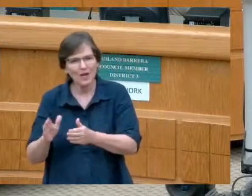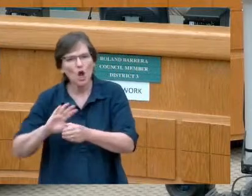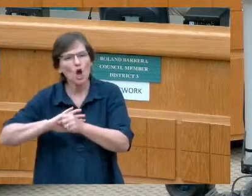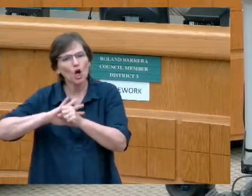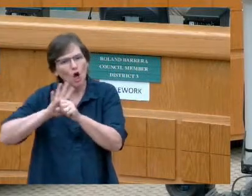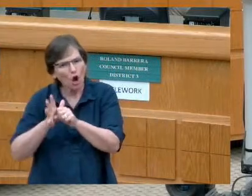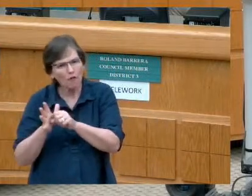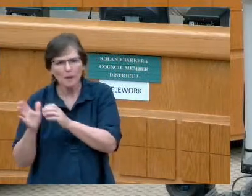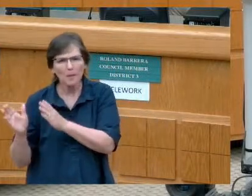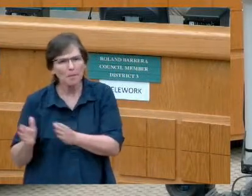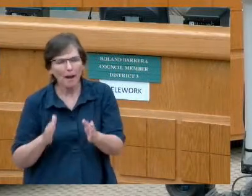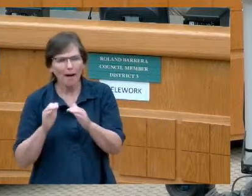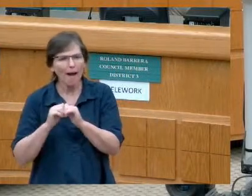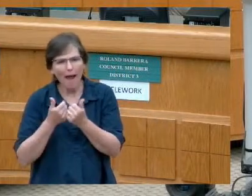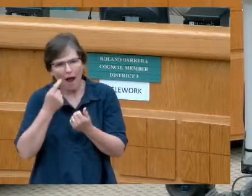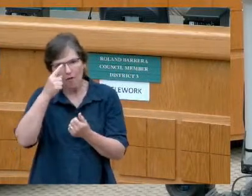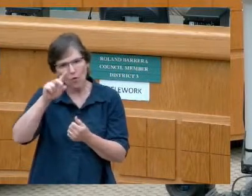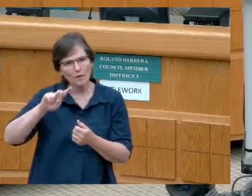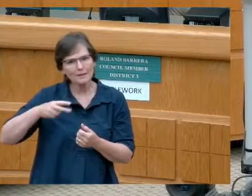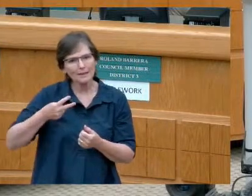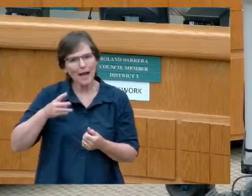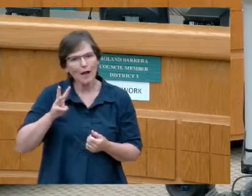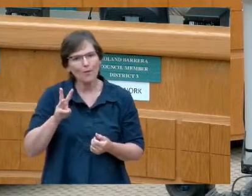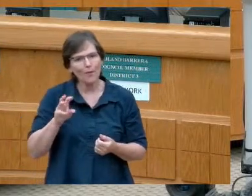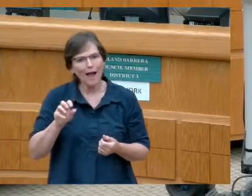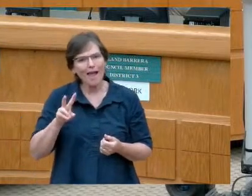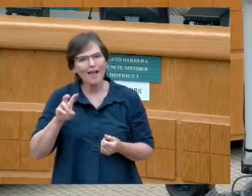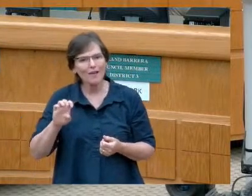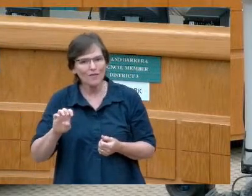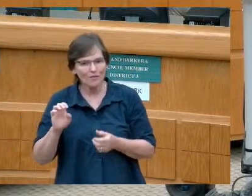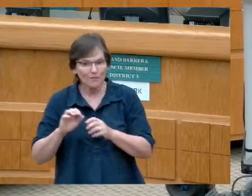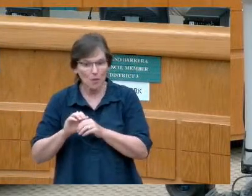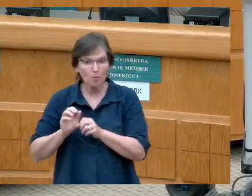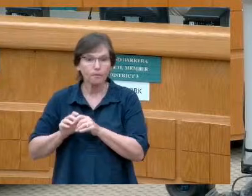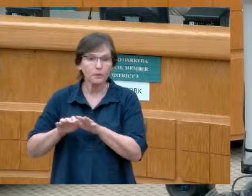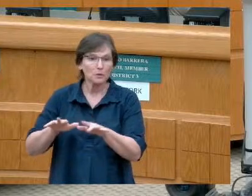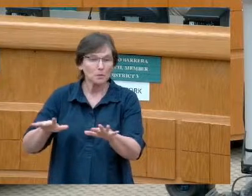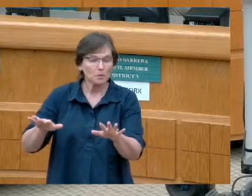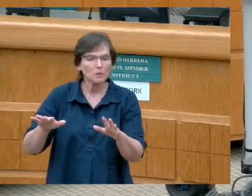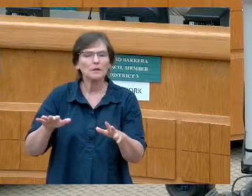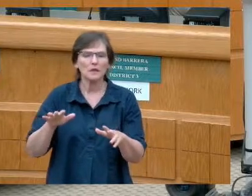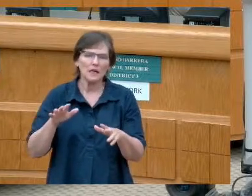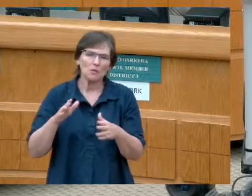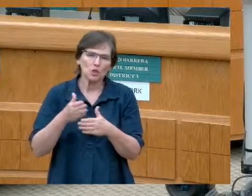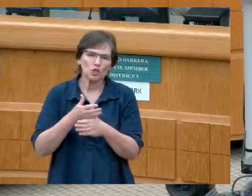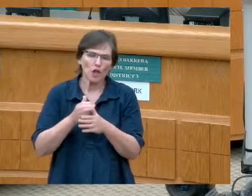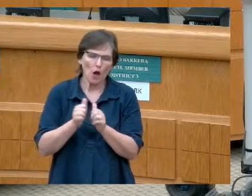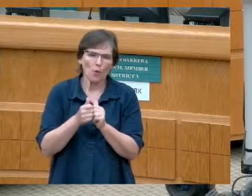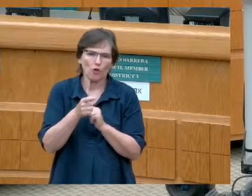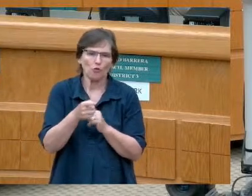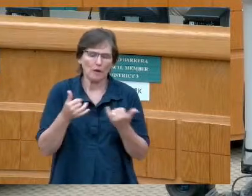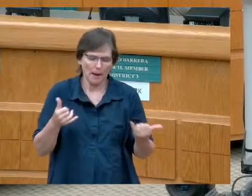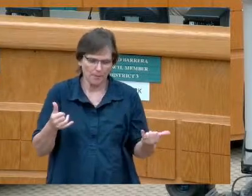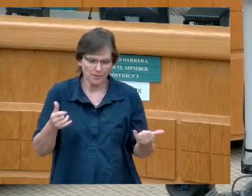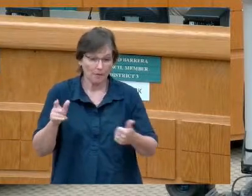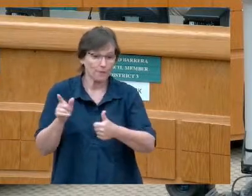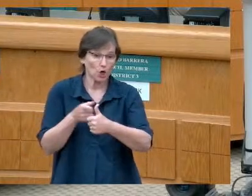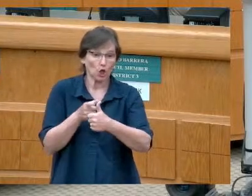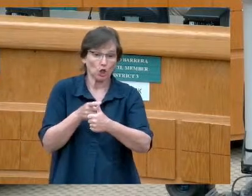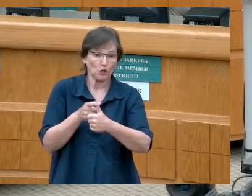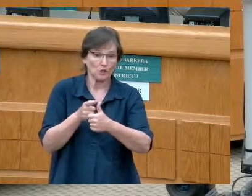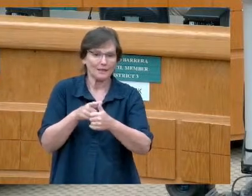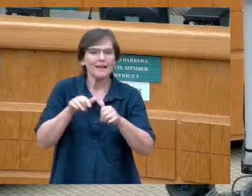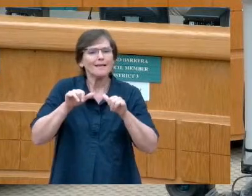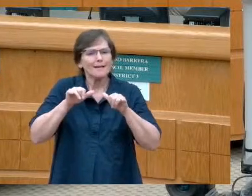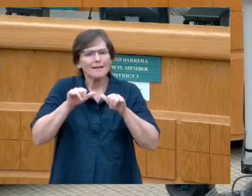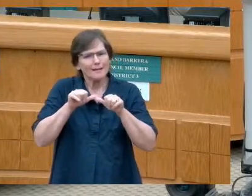family members, so of course we're going to share them with our community as well. First, and I think everybody knows this, stay as